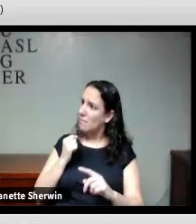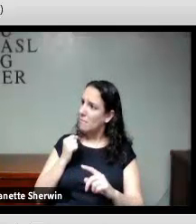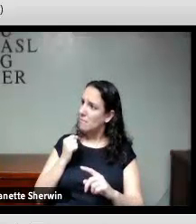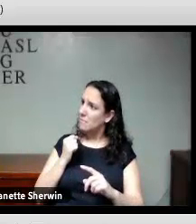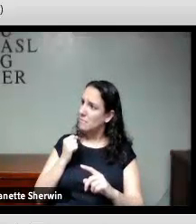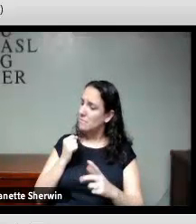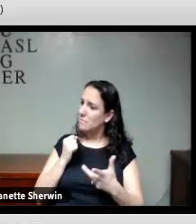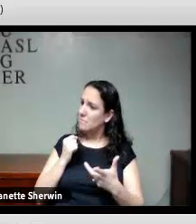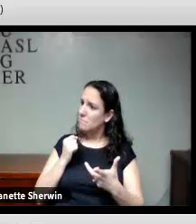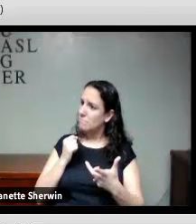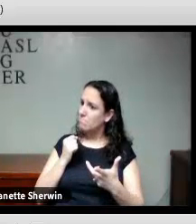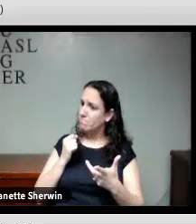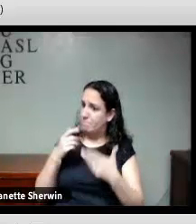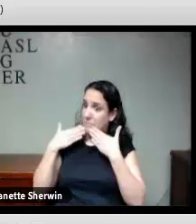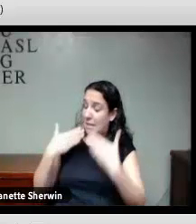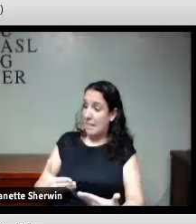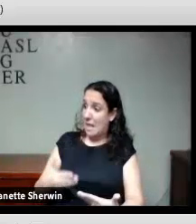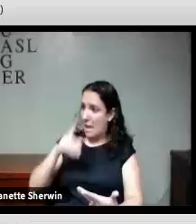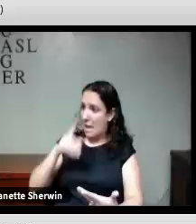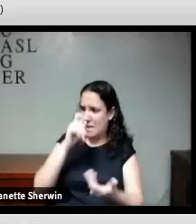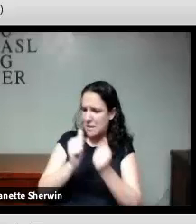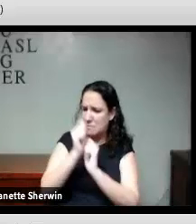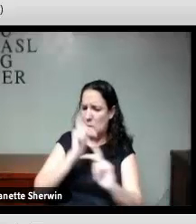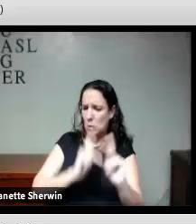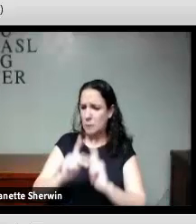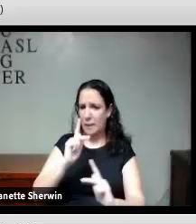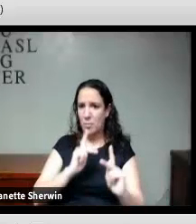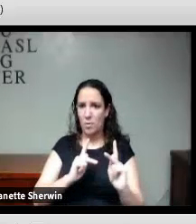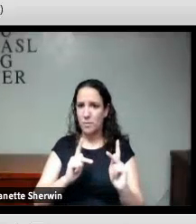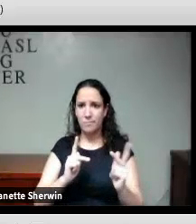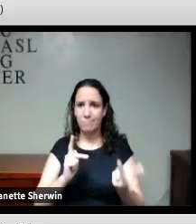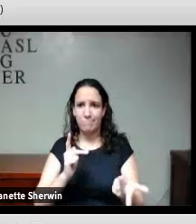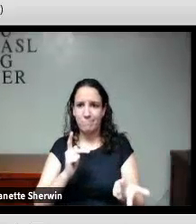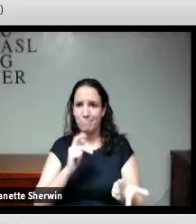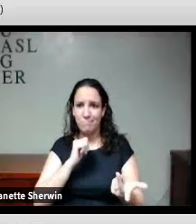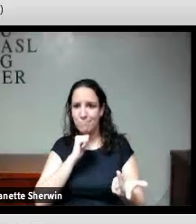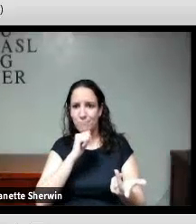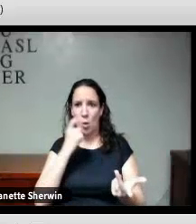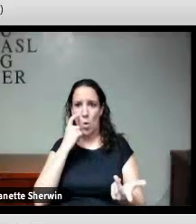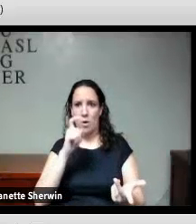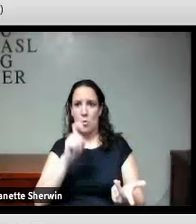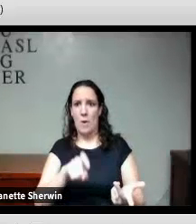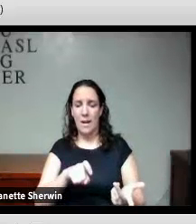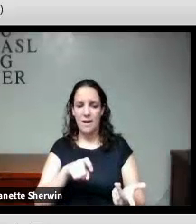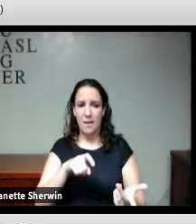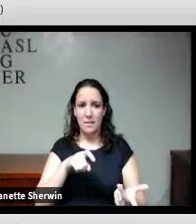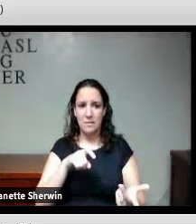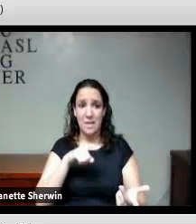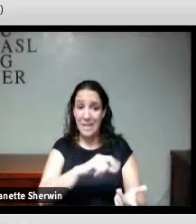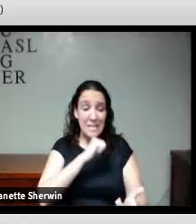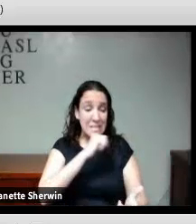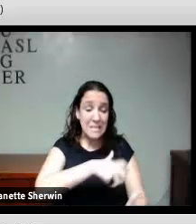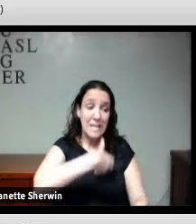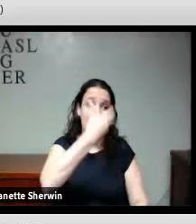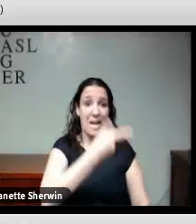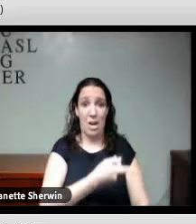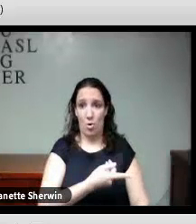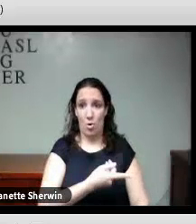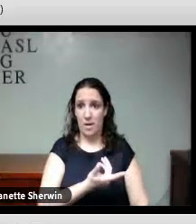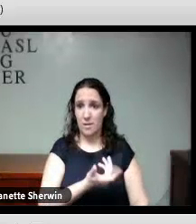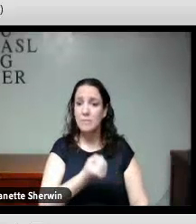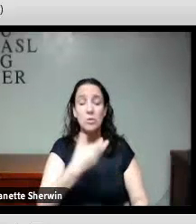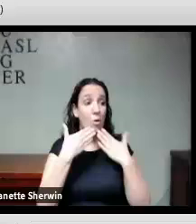probably maybe most people didn't recognize that he was the exception to the rule. He was the one that didn't get angry. And so I actually thanked